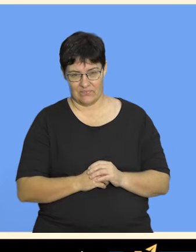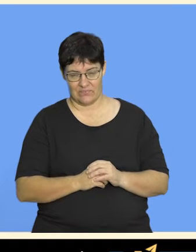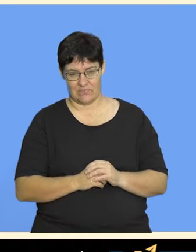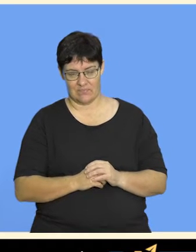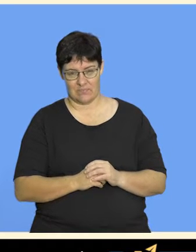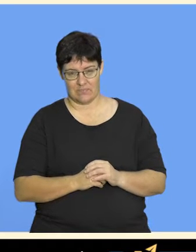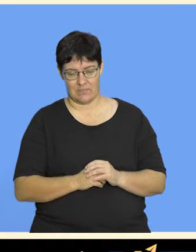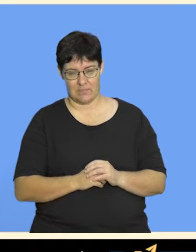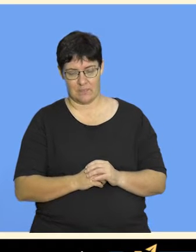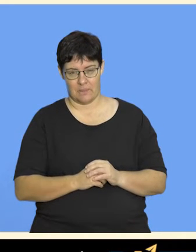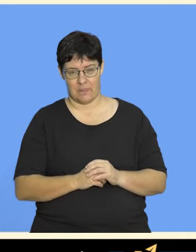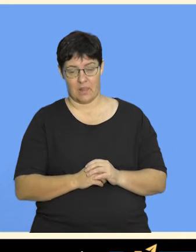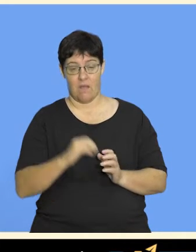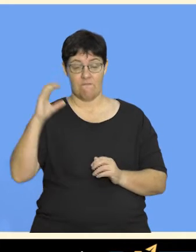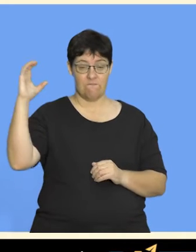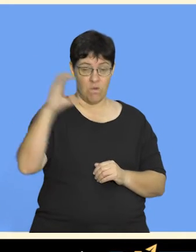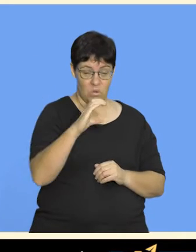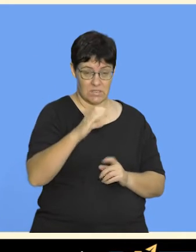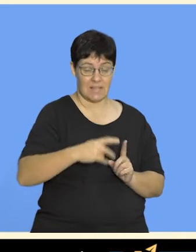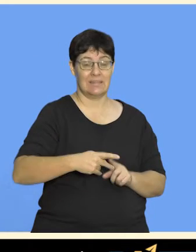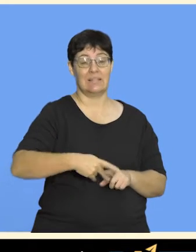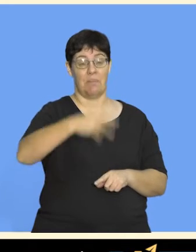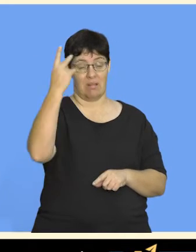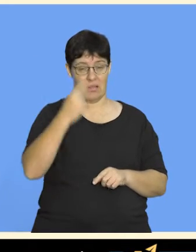I doubled force,